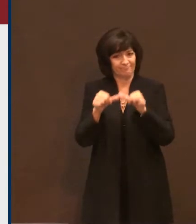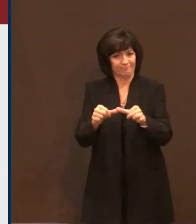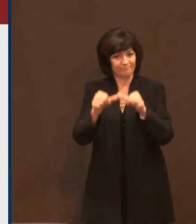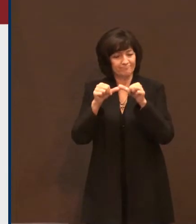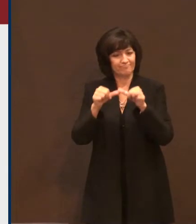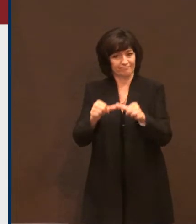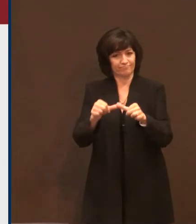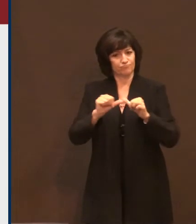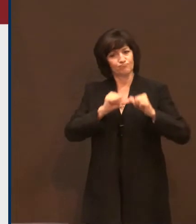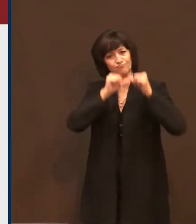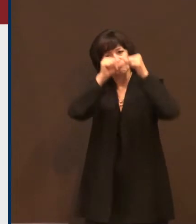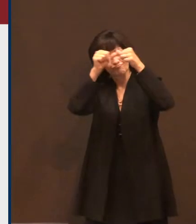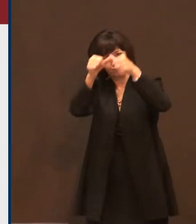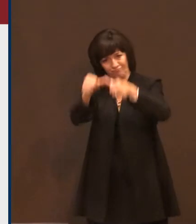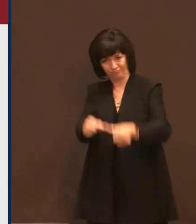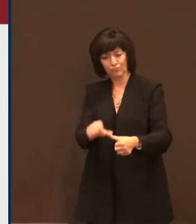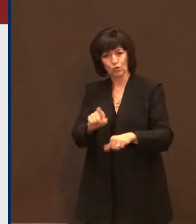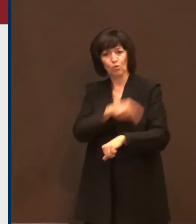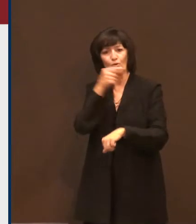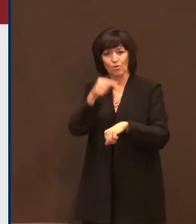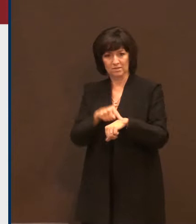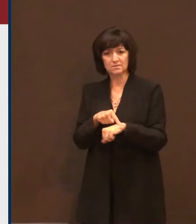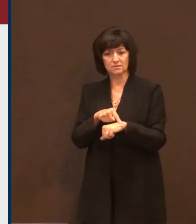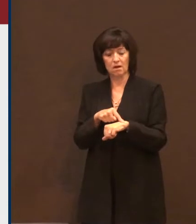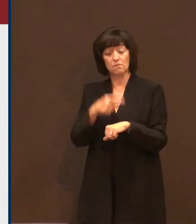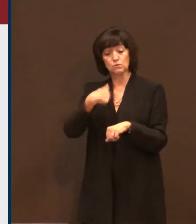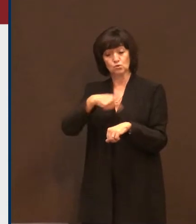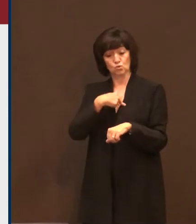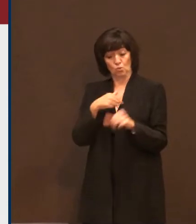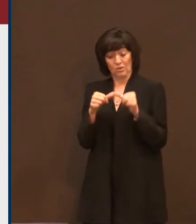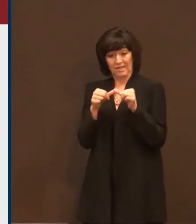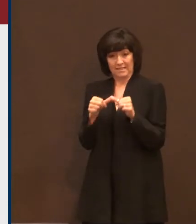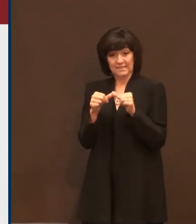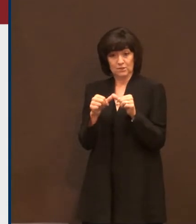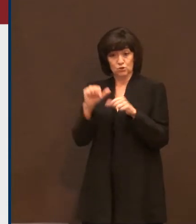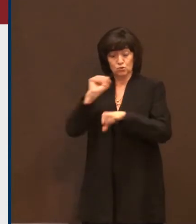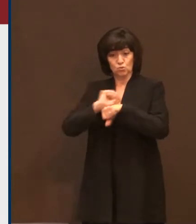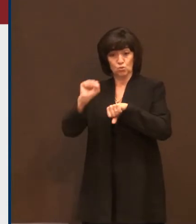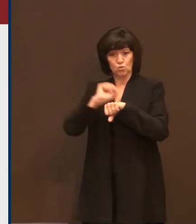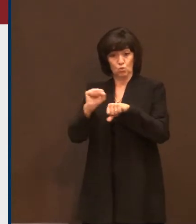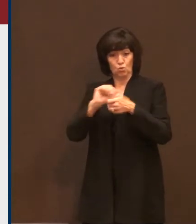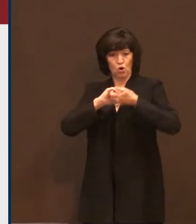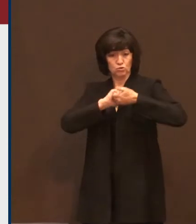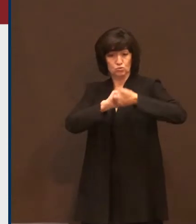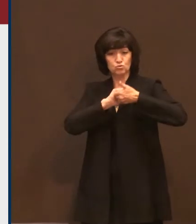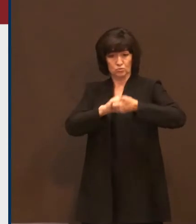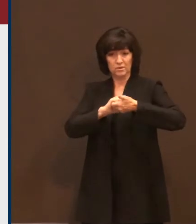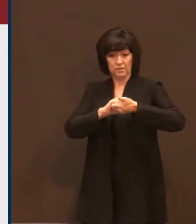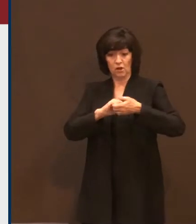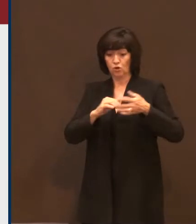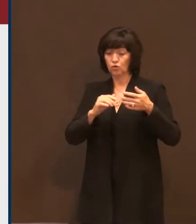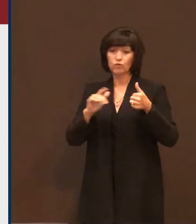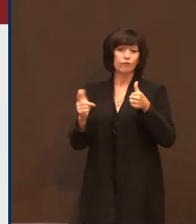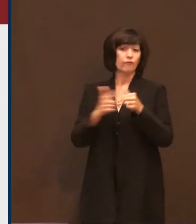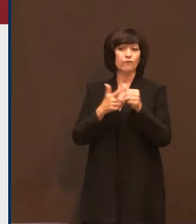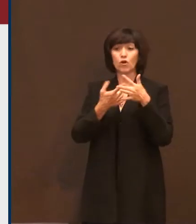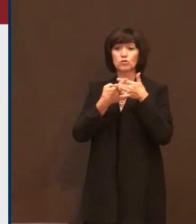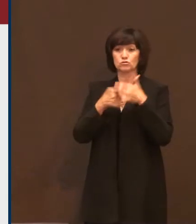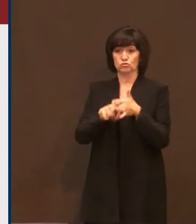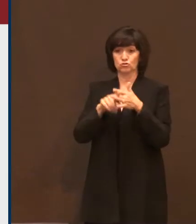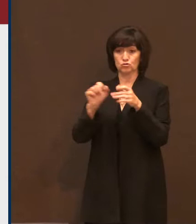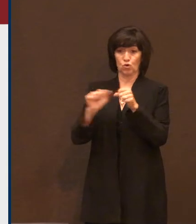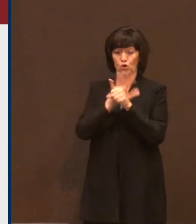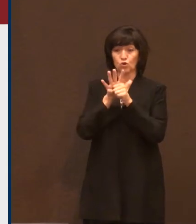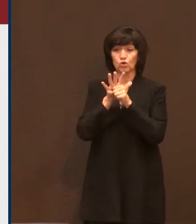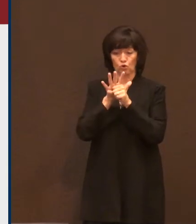with our community partners when this pandemic began. And as I think we've all seen, that this